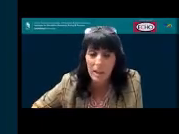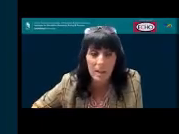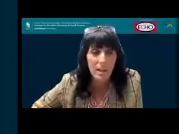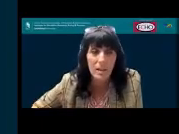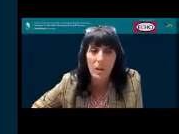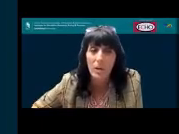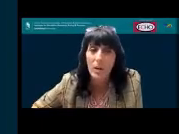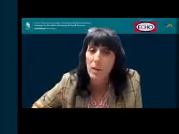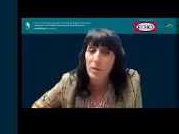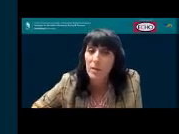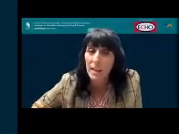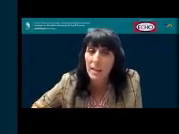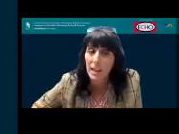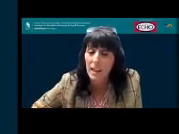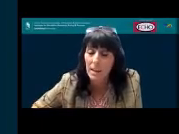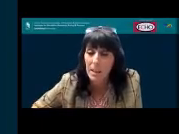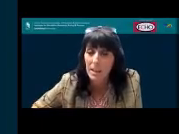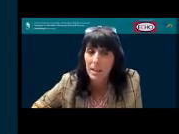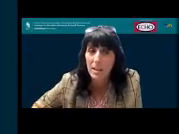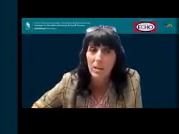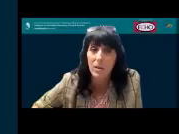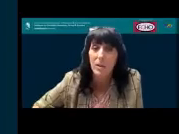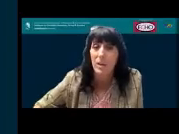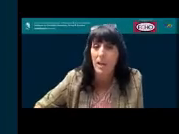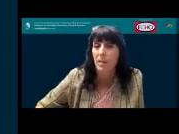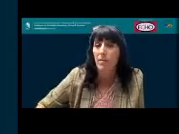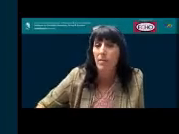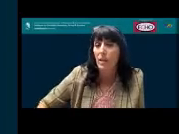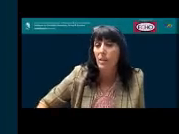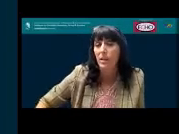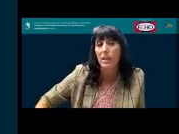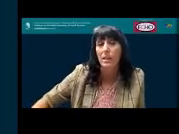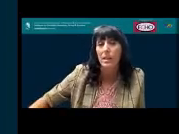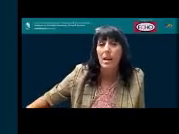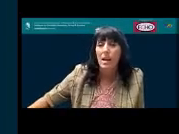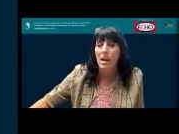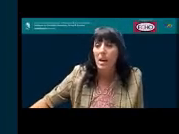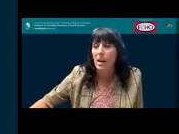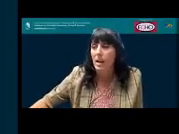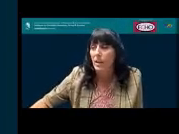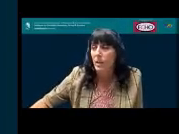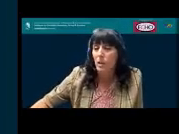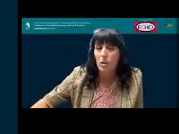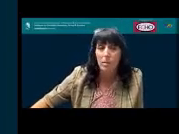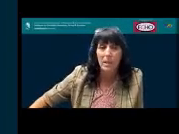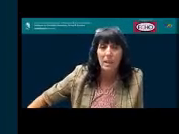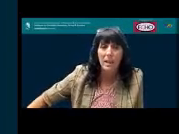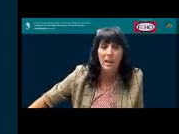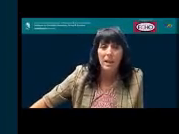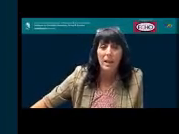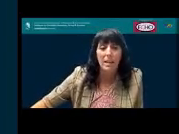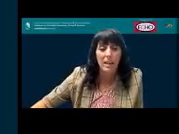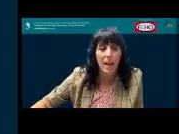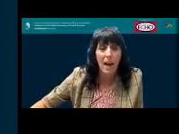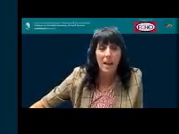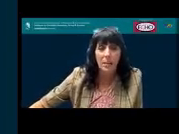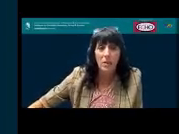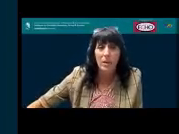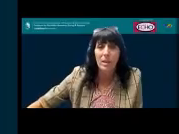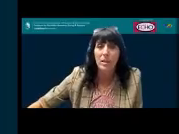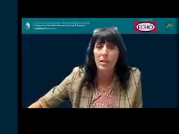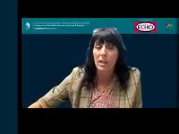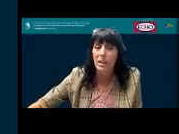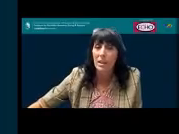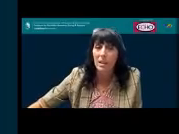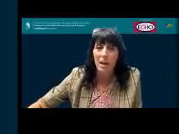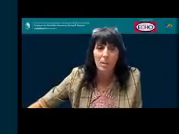with us. So if you've not taken a minute, you can go ahead and follow us on social media. And then I'm